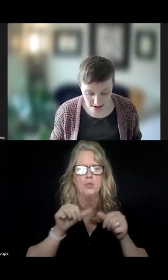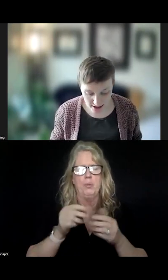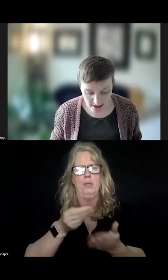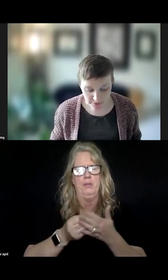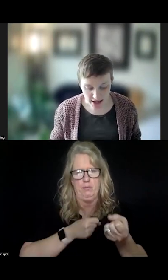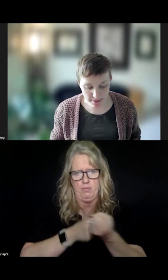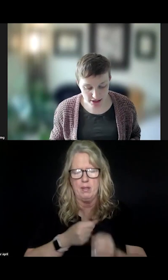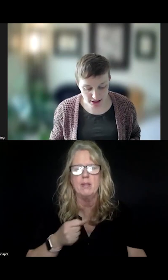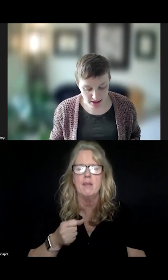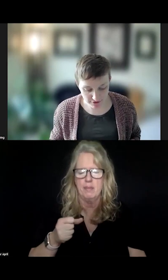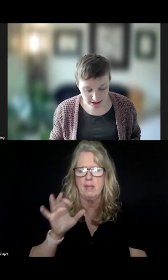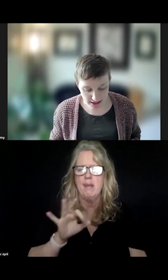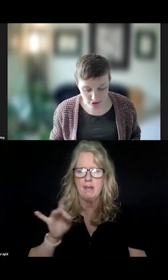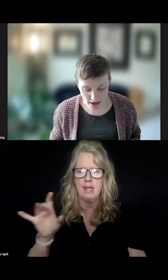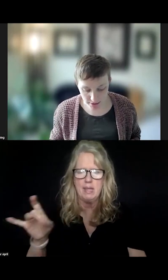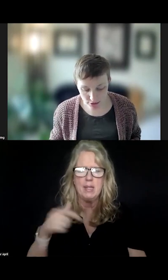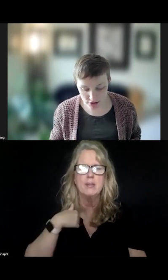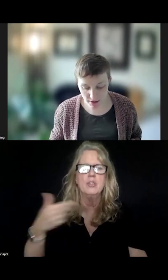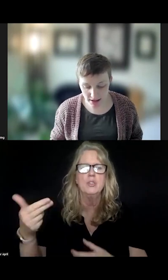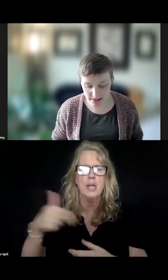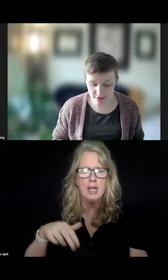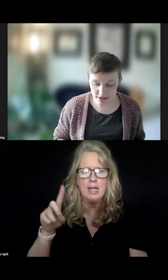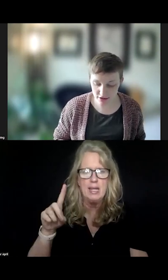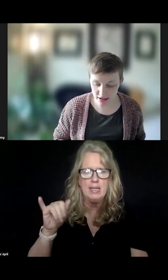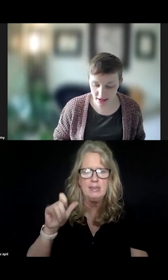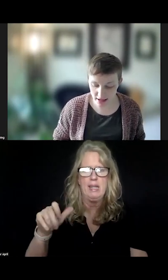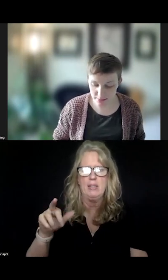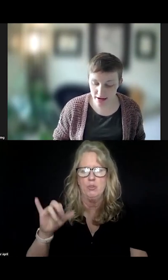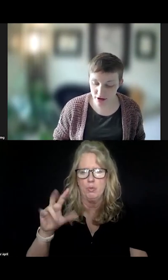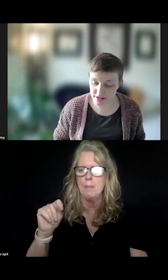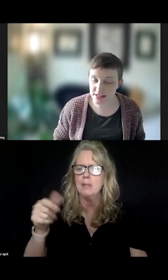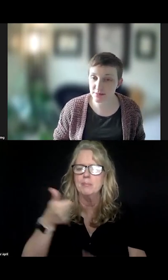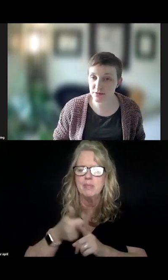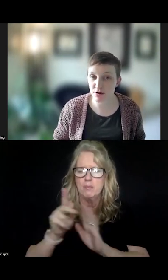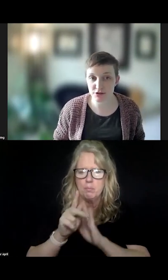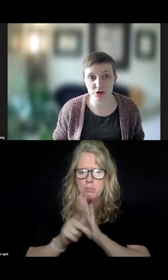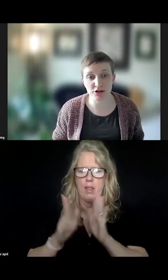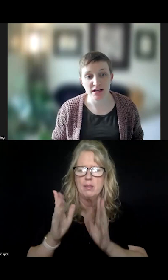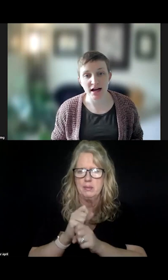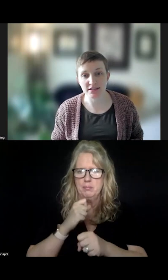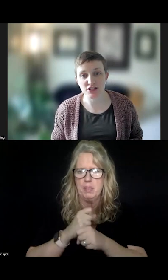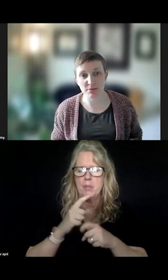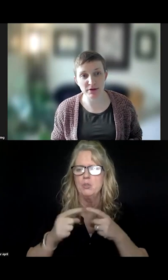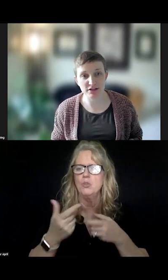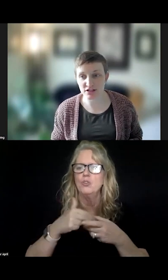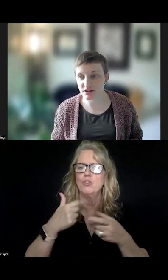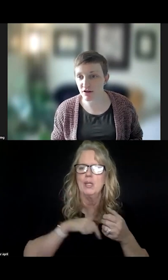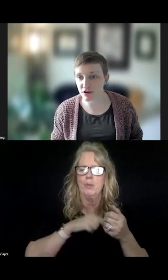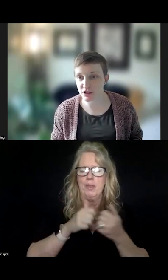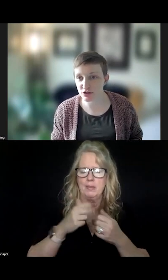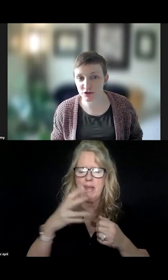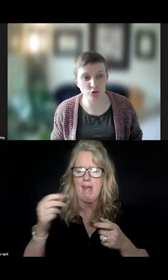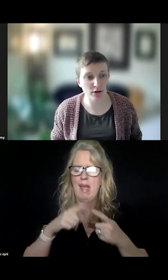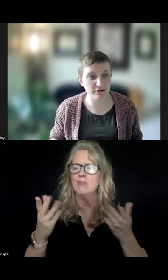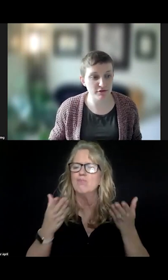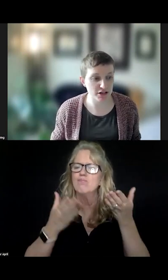988 hotline. And I'm actually going to invite Daniel Rabbit, who's the policy director at Behavioral Health Systems Baltimore, to jump in and just offer